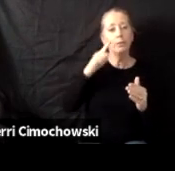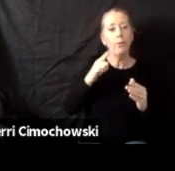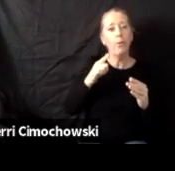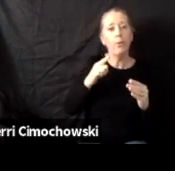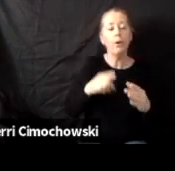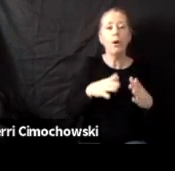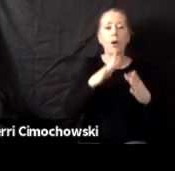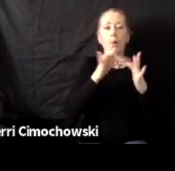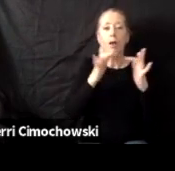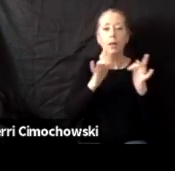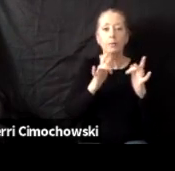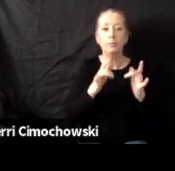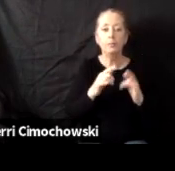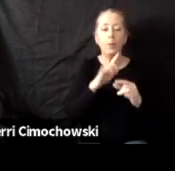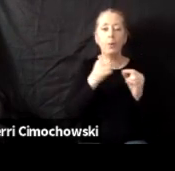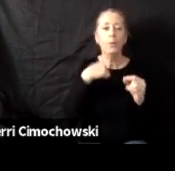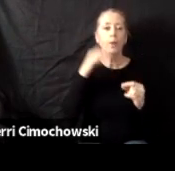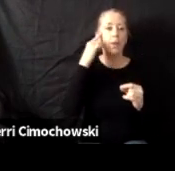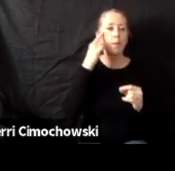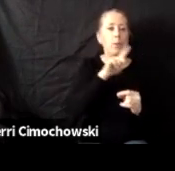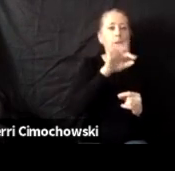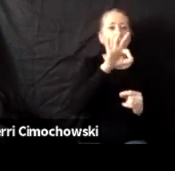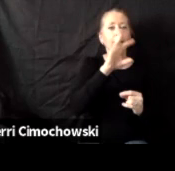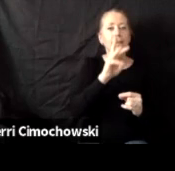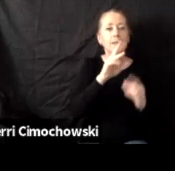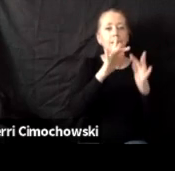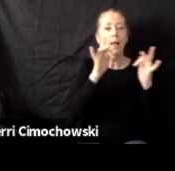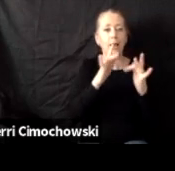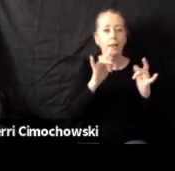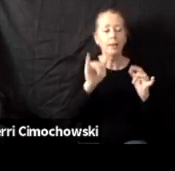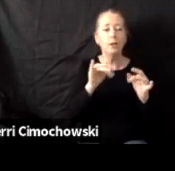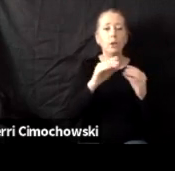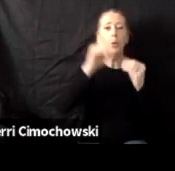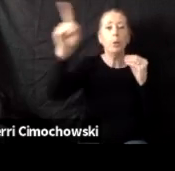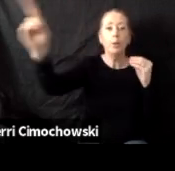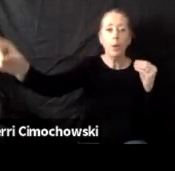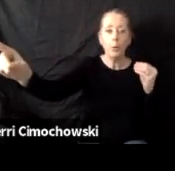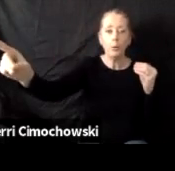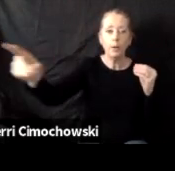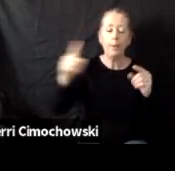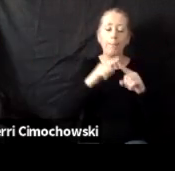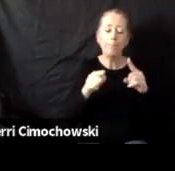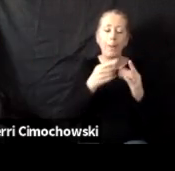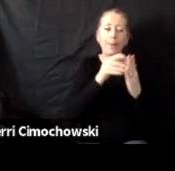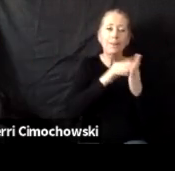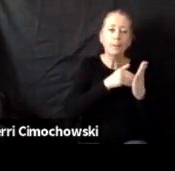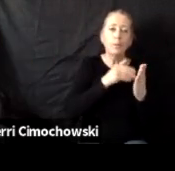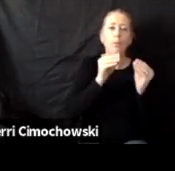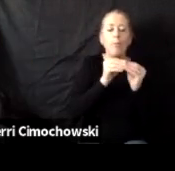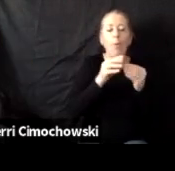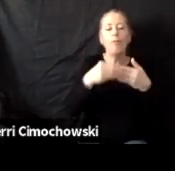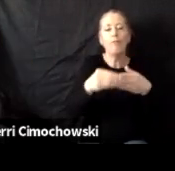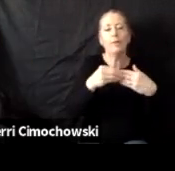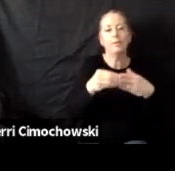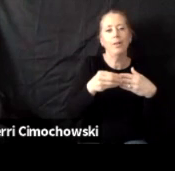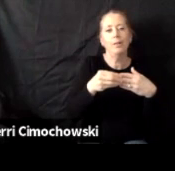about 196 Online, it's a remote learning environment, but the schedule is more flexible than in a brick and mortar school.